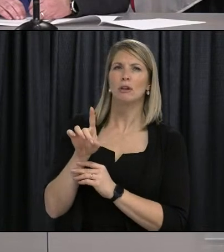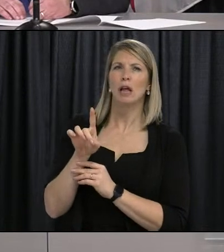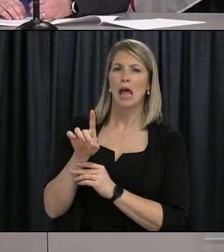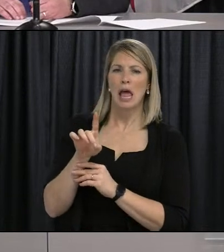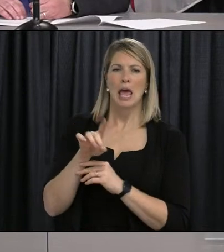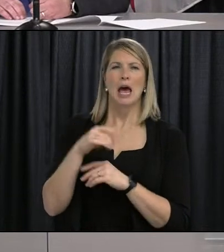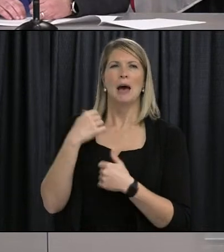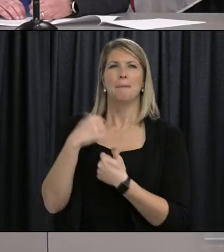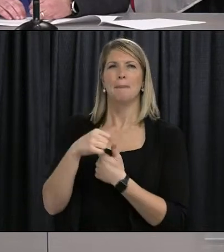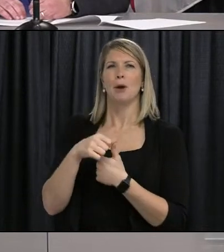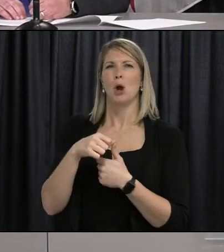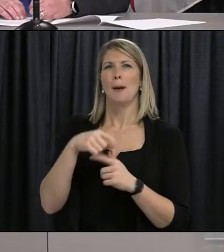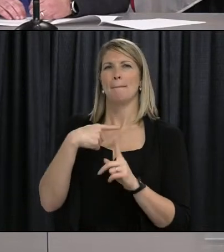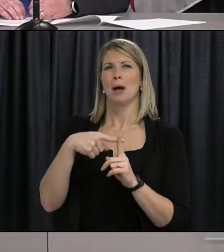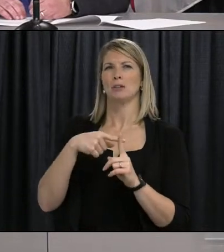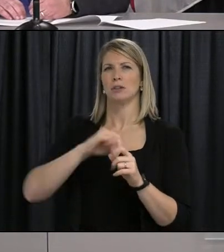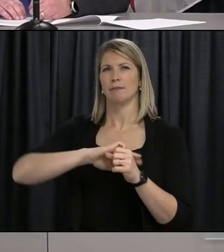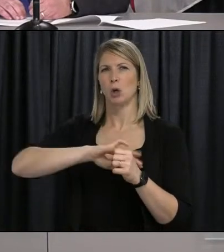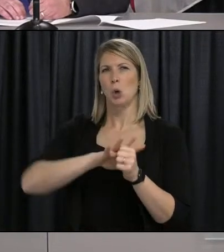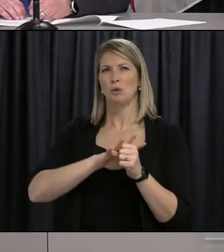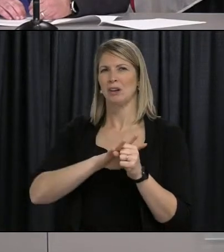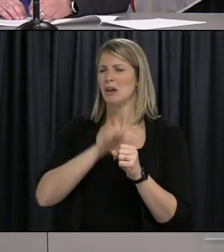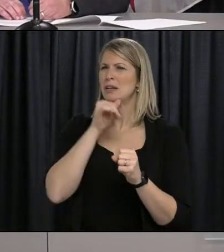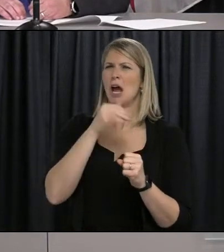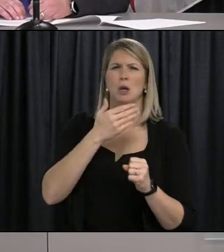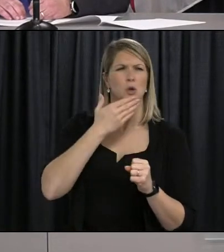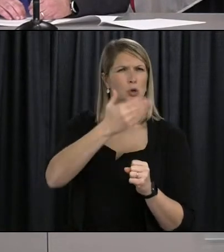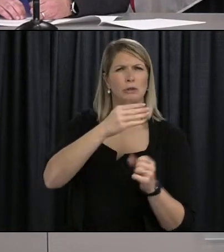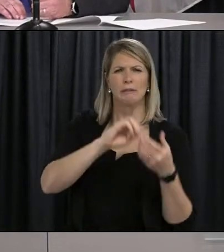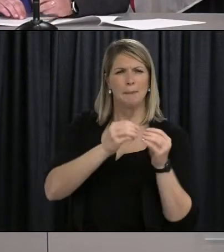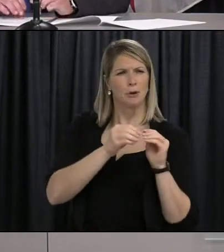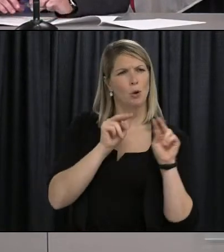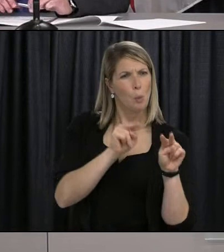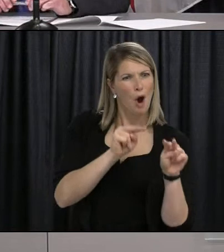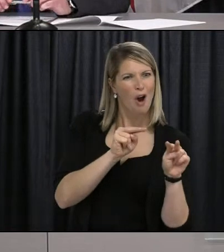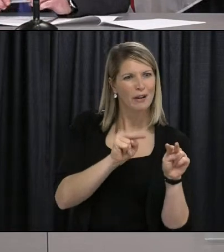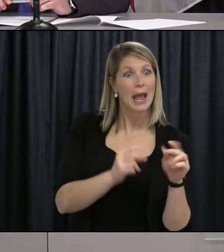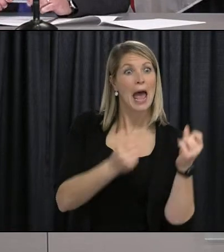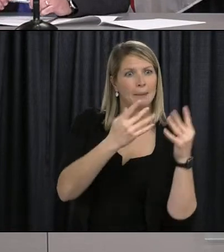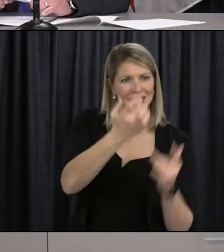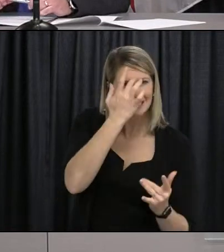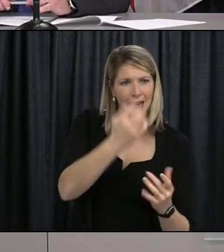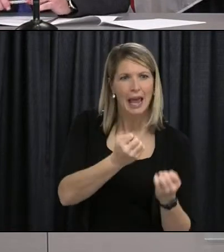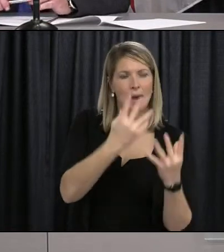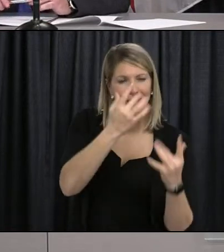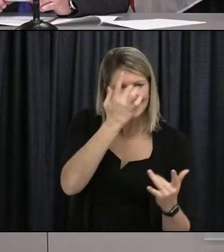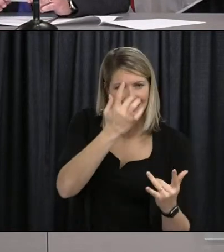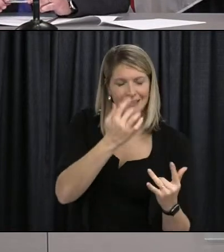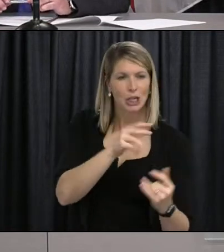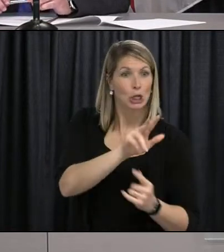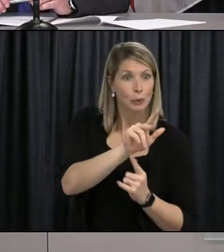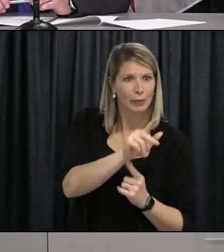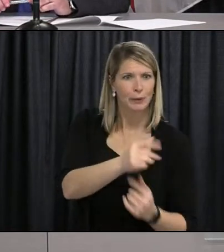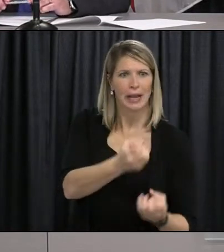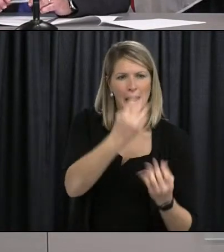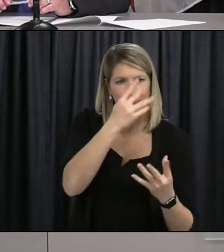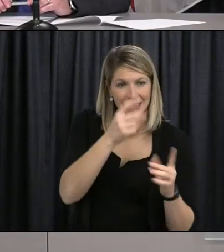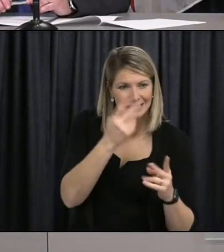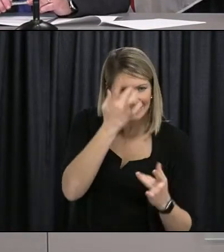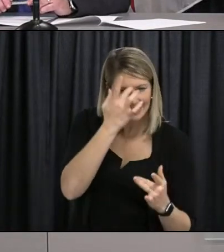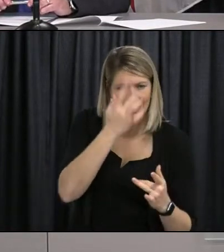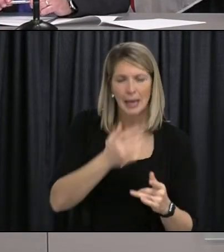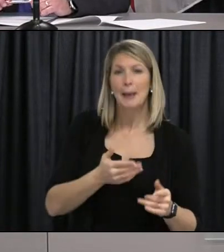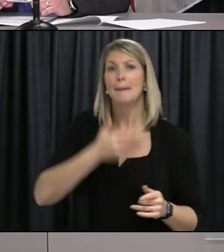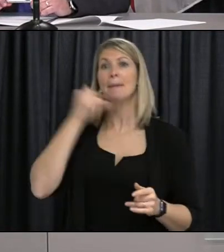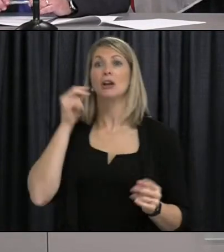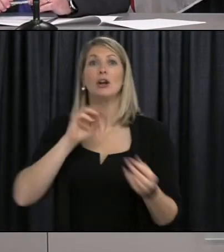to compare provinces. Can you give me an idea, what are some of the numbers that are good as we're trying to compare the situation between the